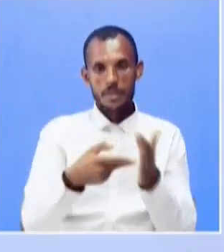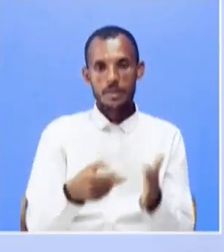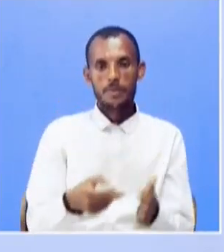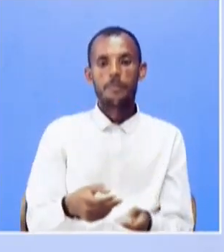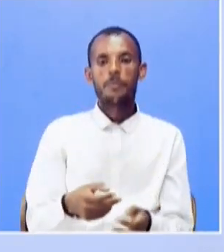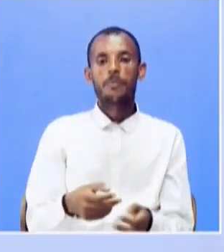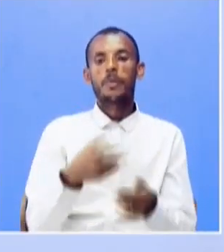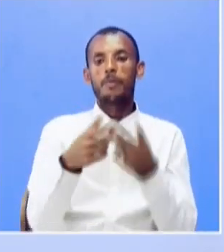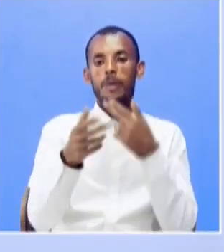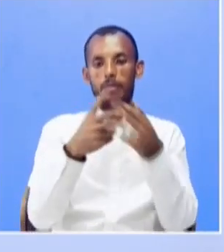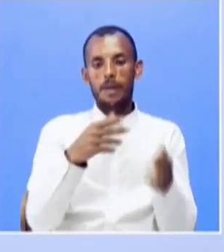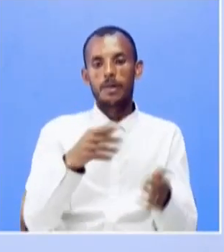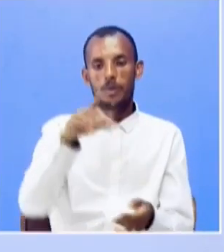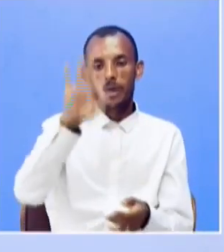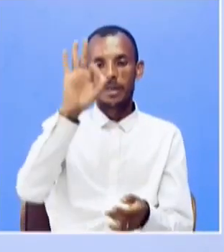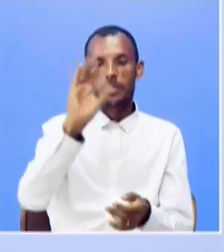get